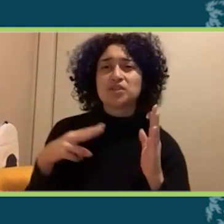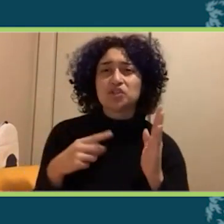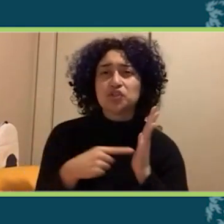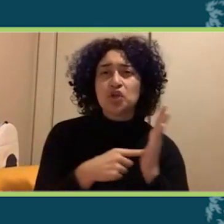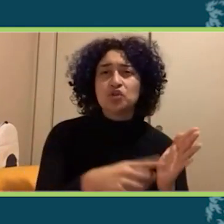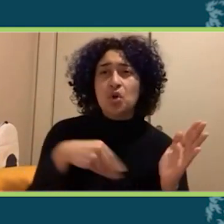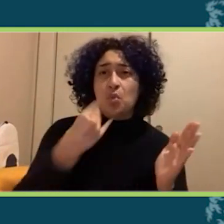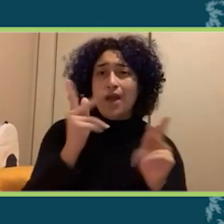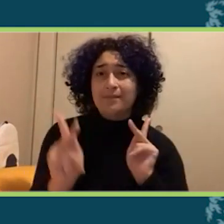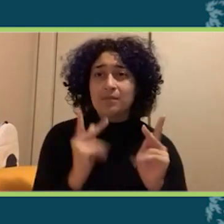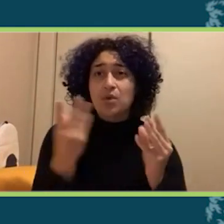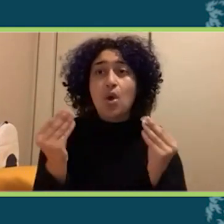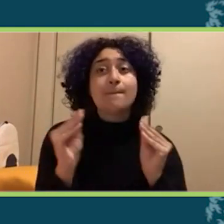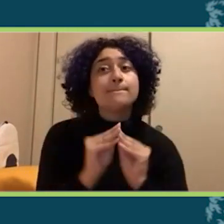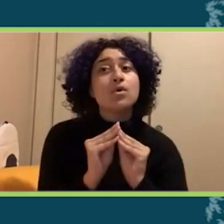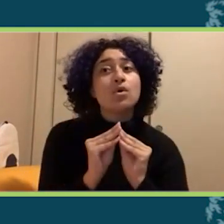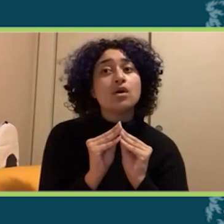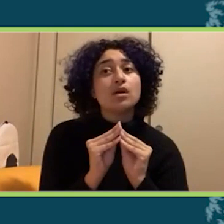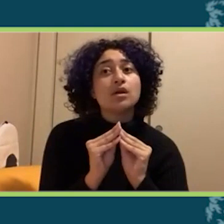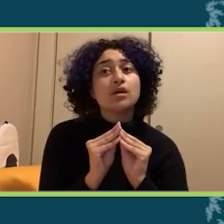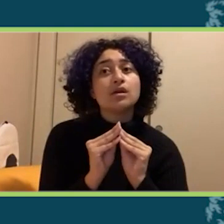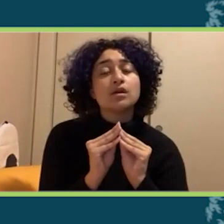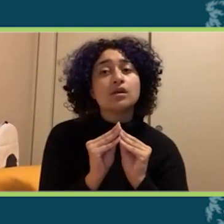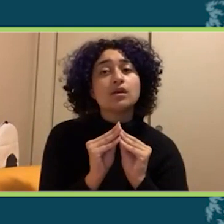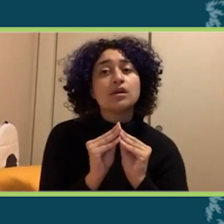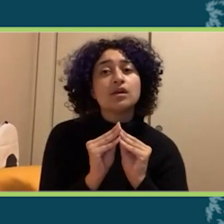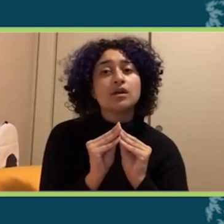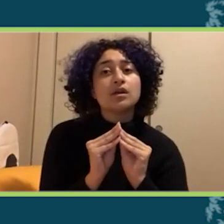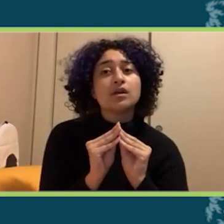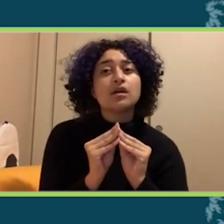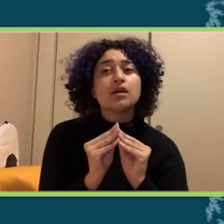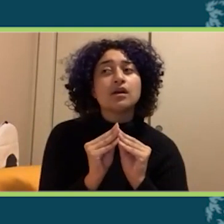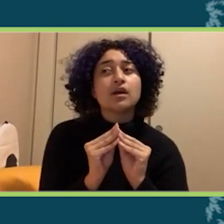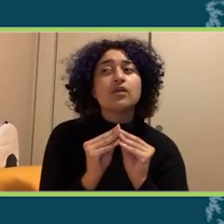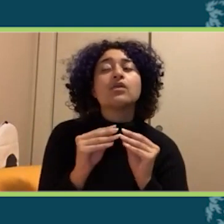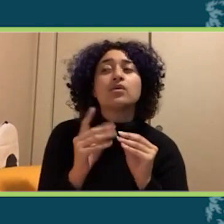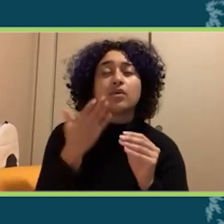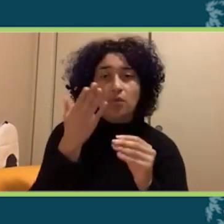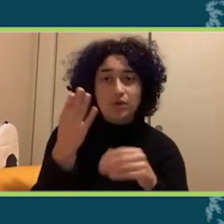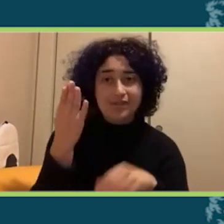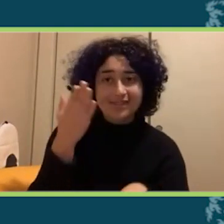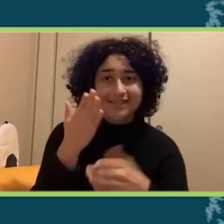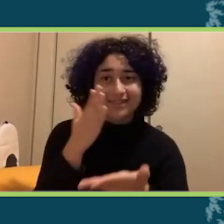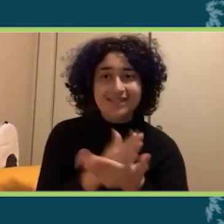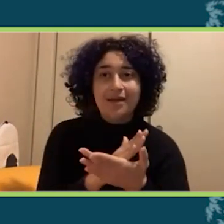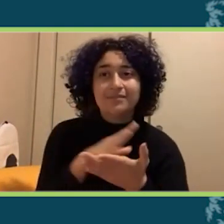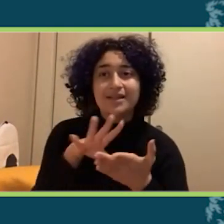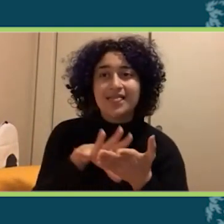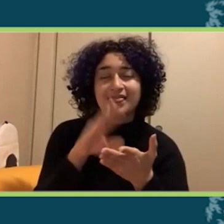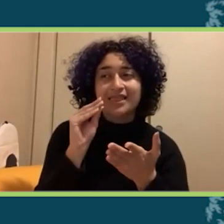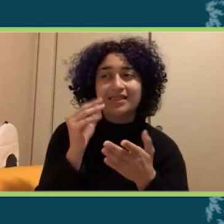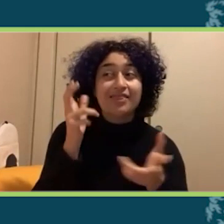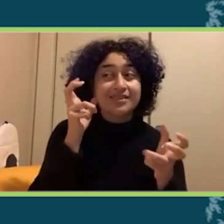people are most likely to listen to other white people when it comes to racism and white supremacy. So I